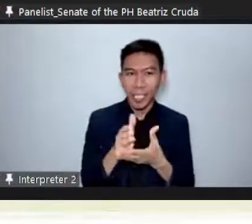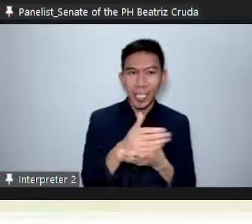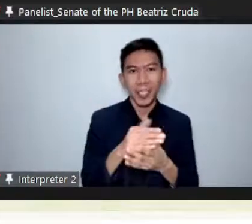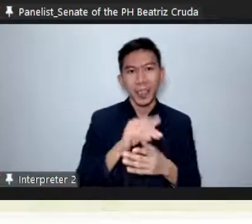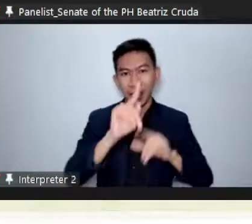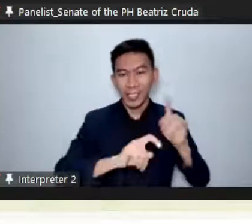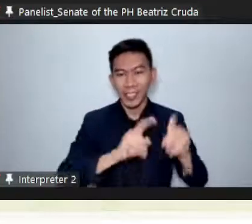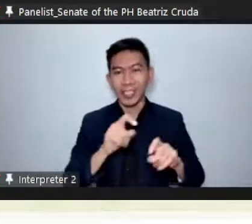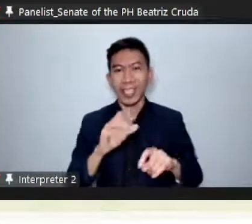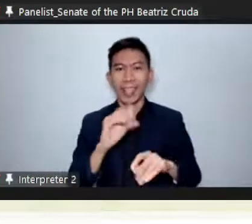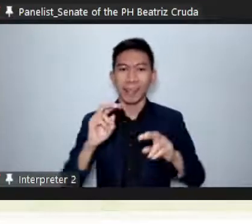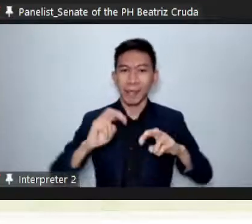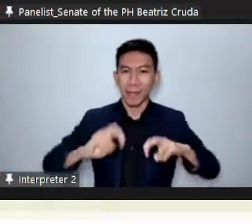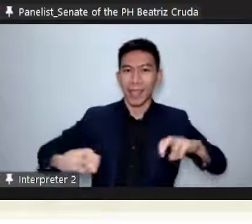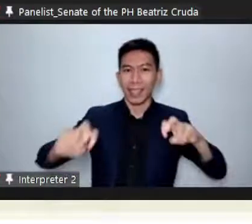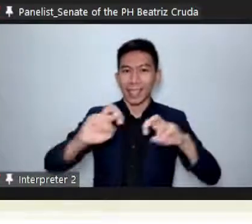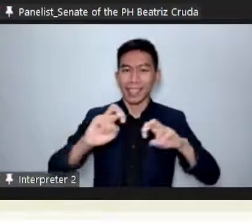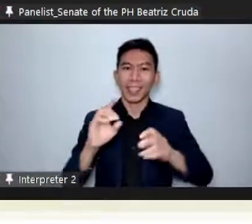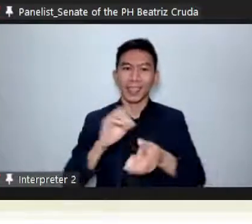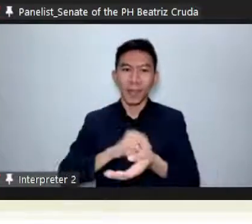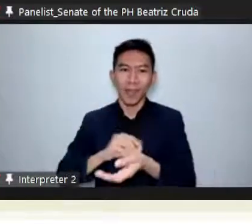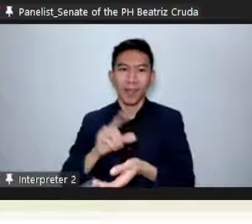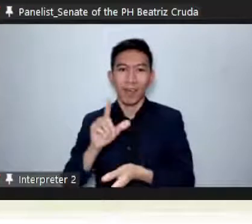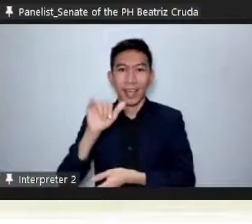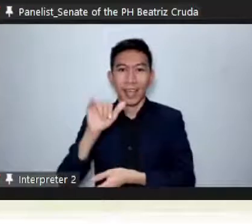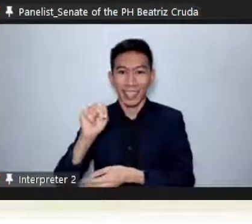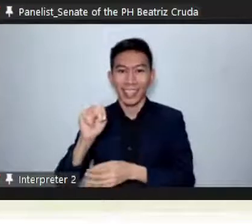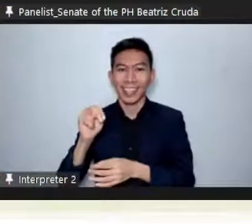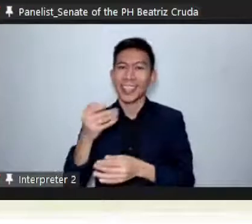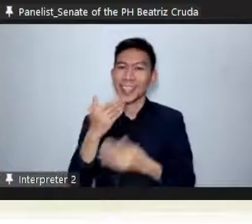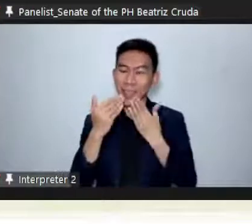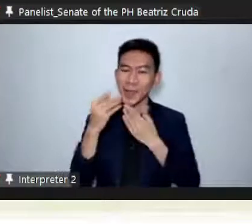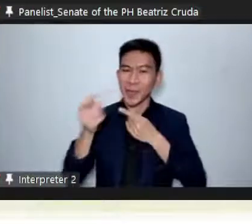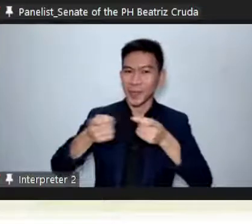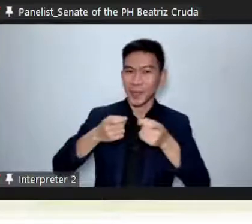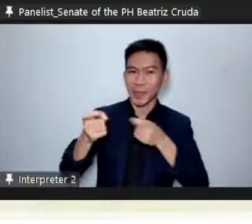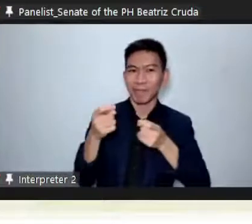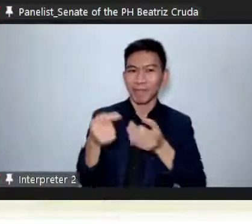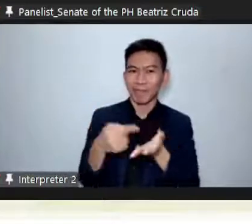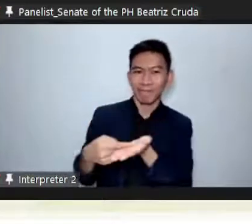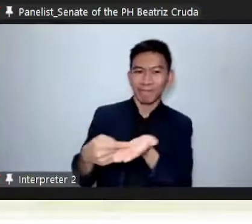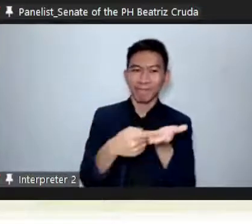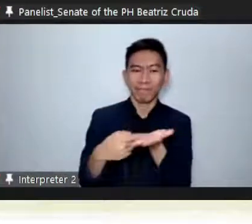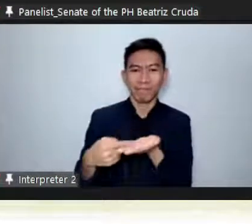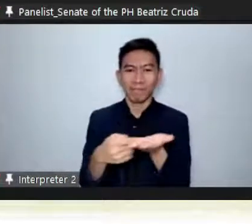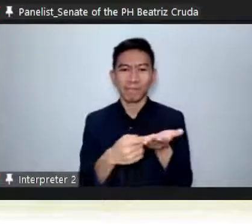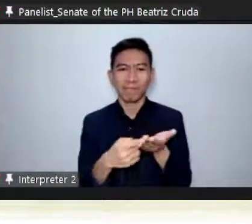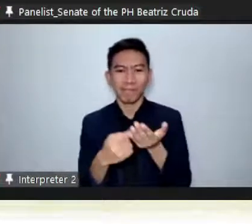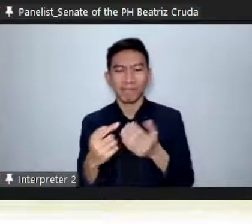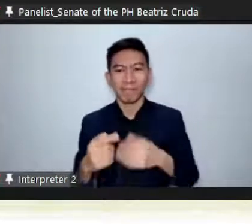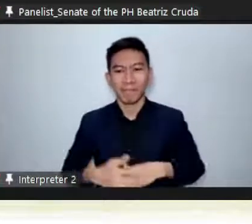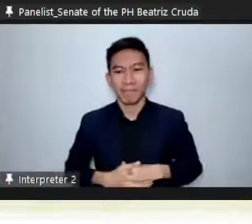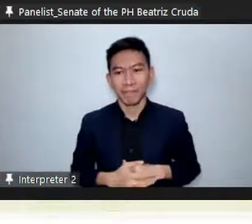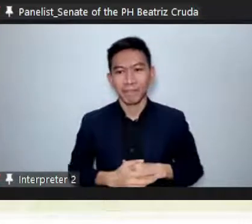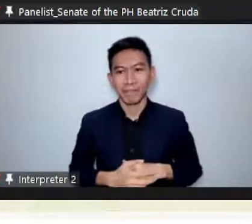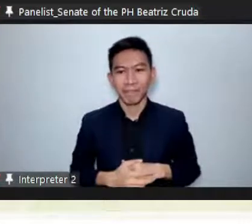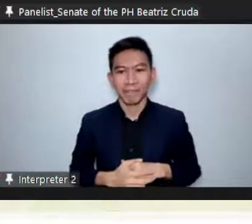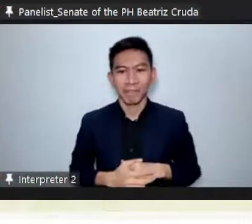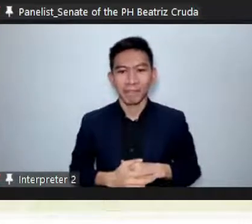course, our panel chair, Doc Lynn, thank you very much for moderating this very insightful and important dialogue.